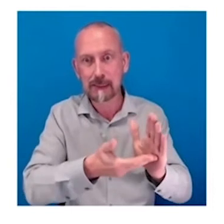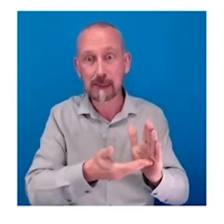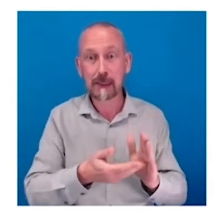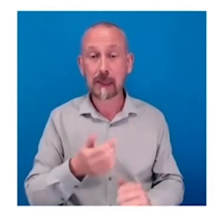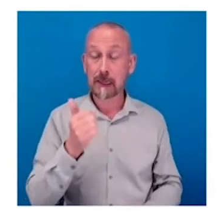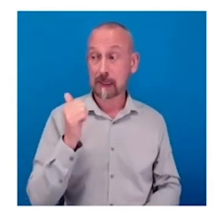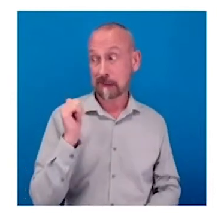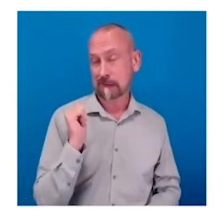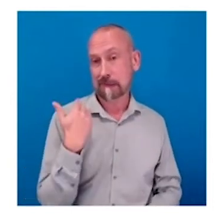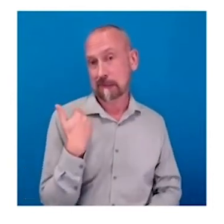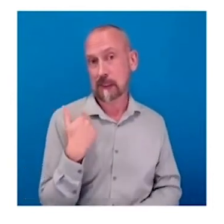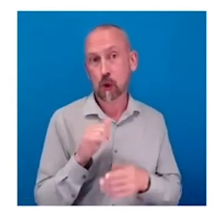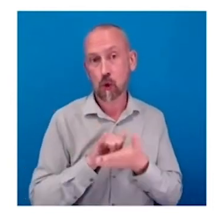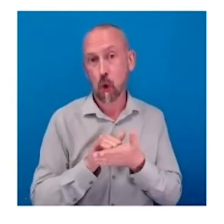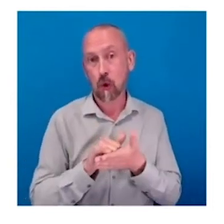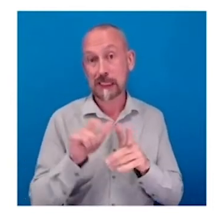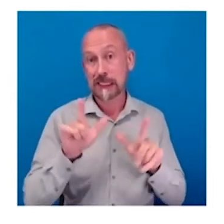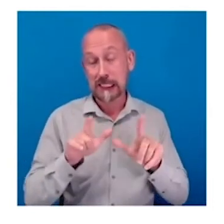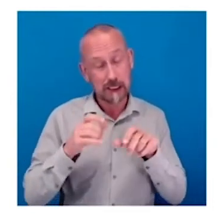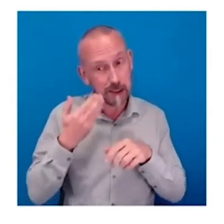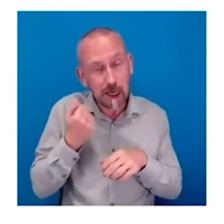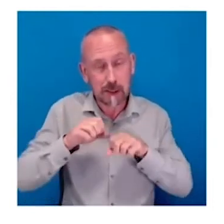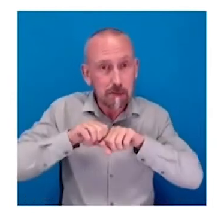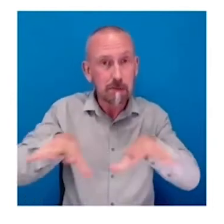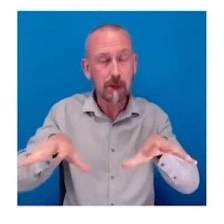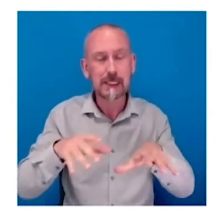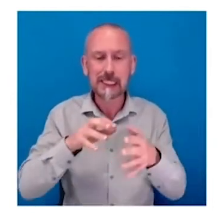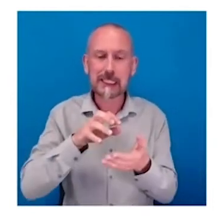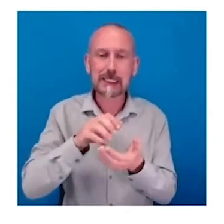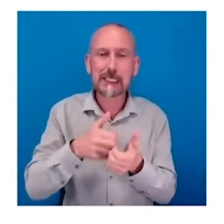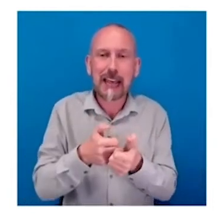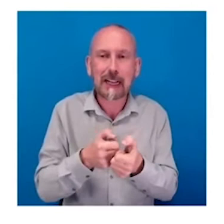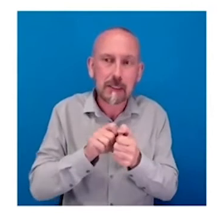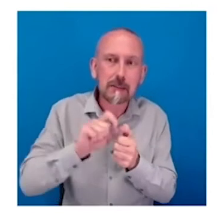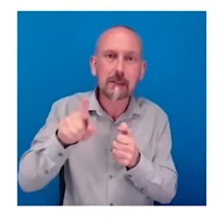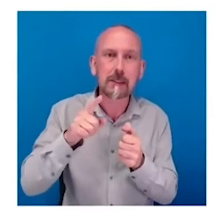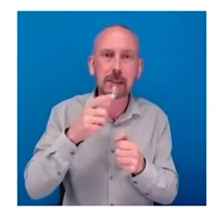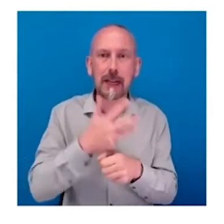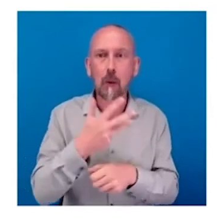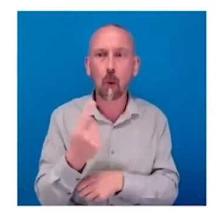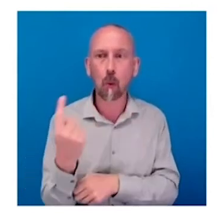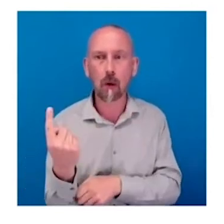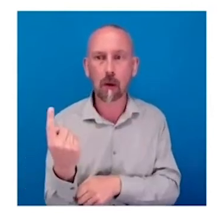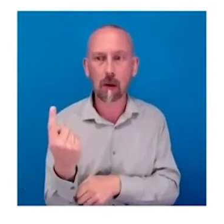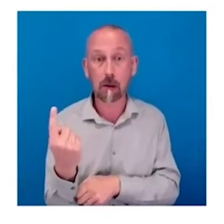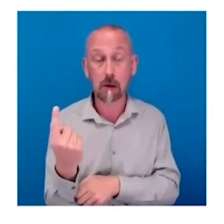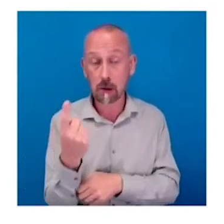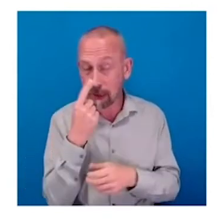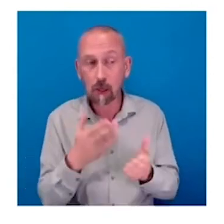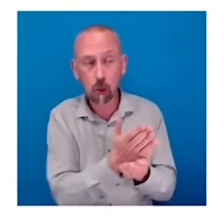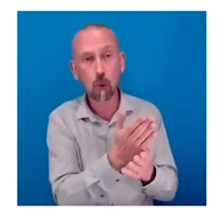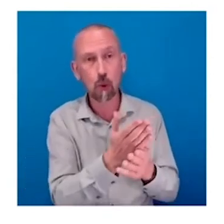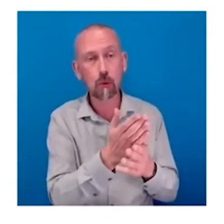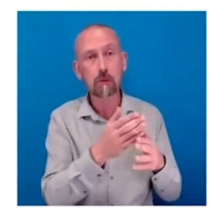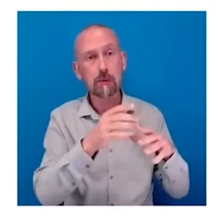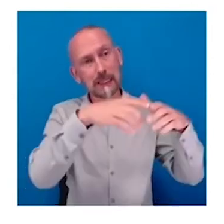911, which you can use on the kiosk as well. And one of the best things that I'm excited about, I don't know if anyone else